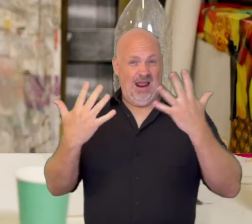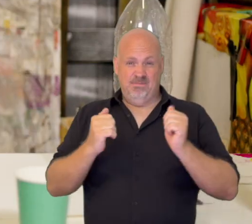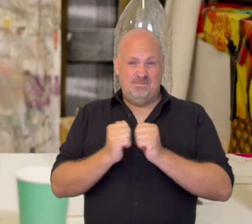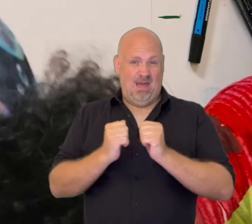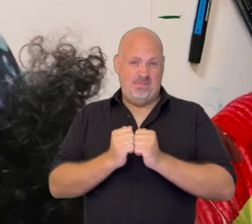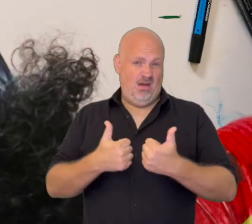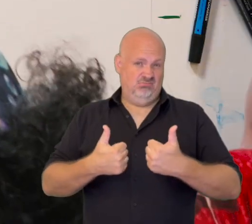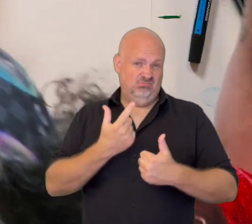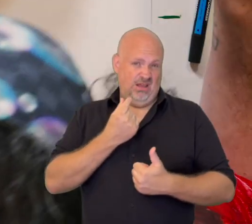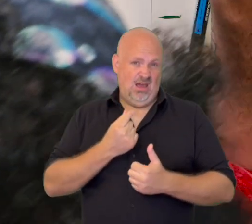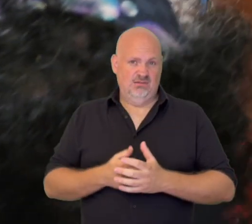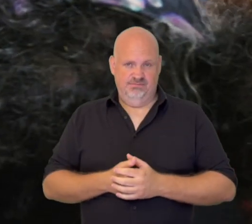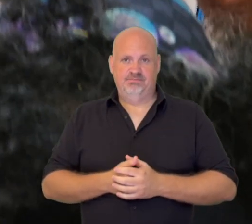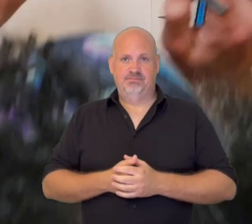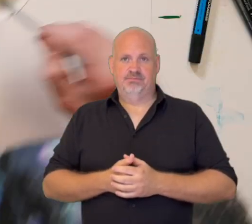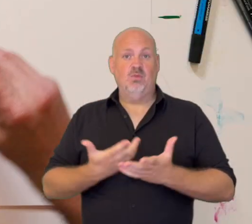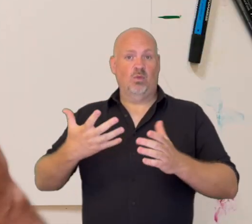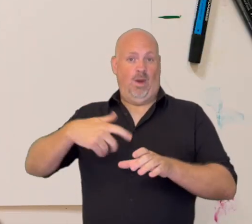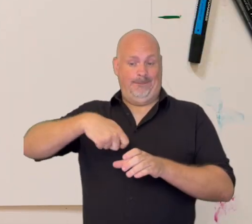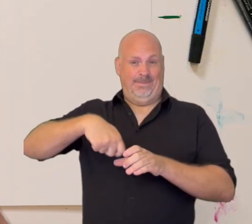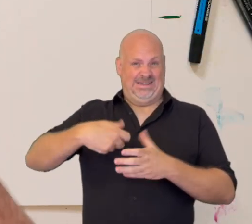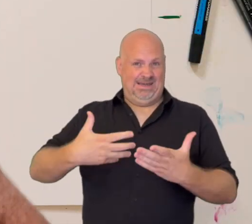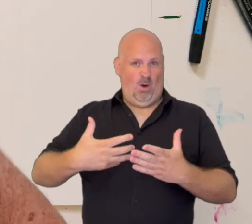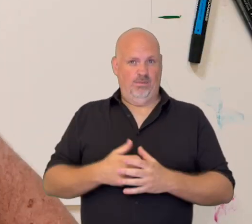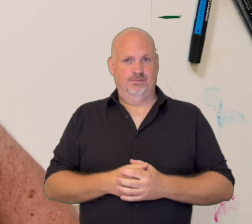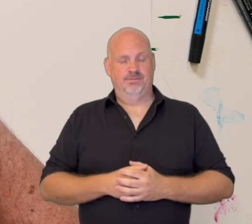paper. Let's mix these up.